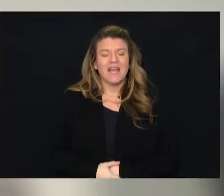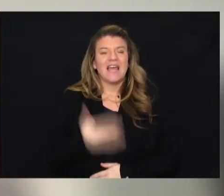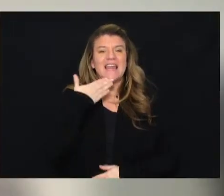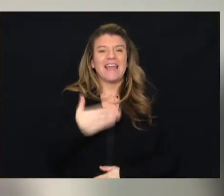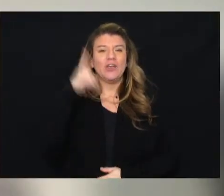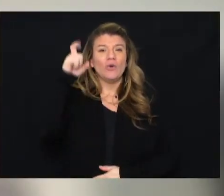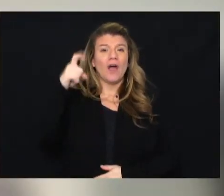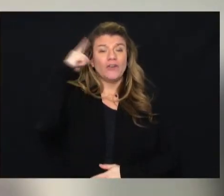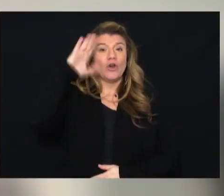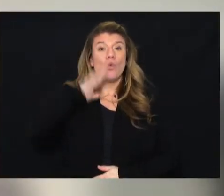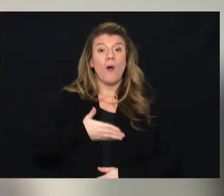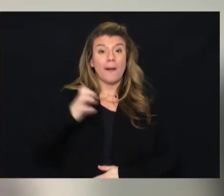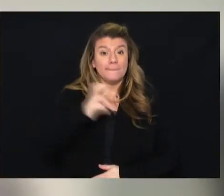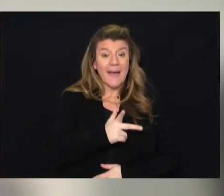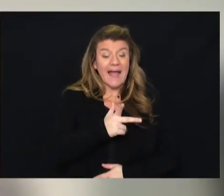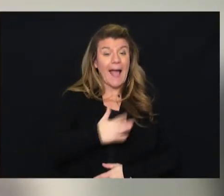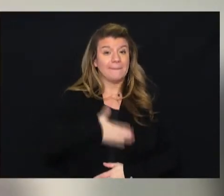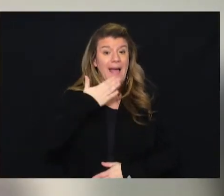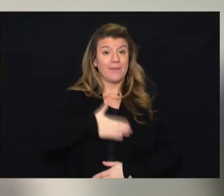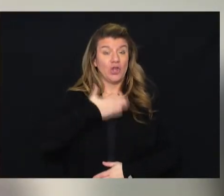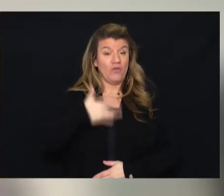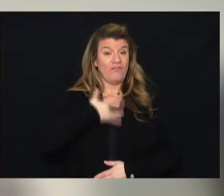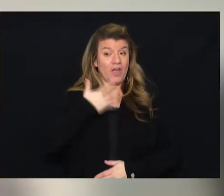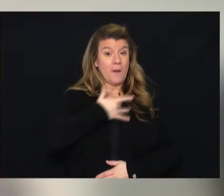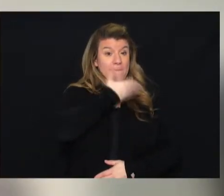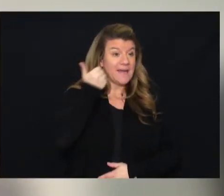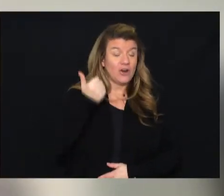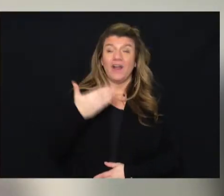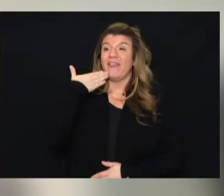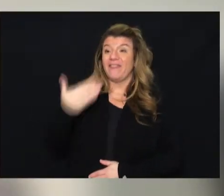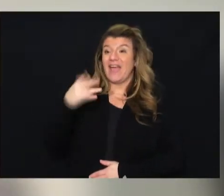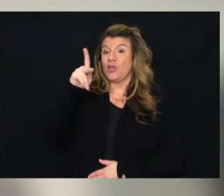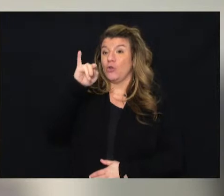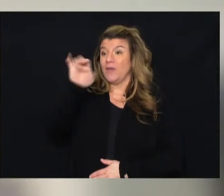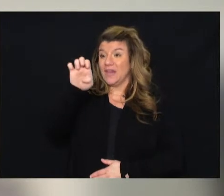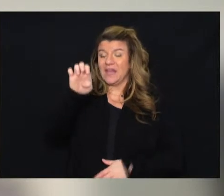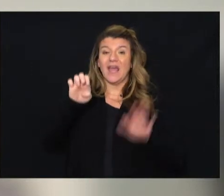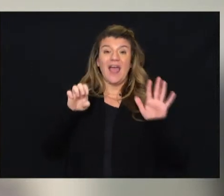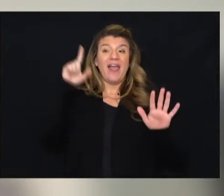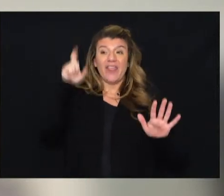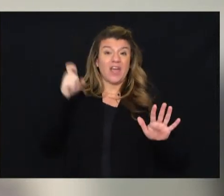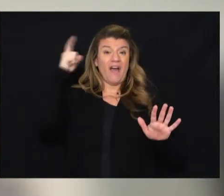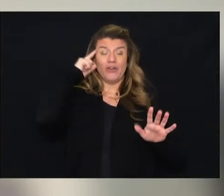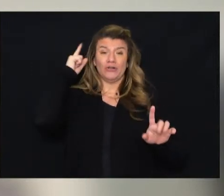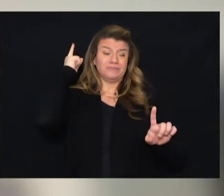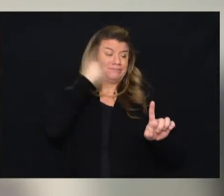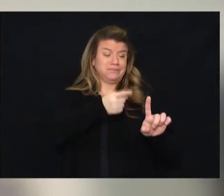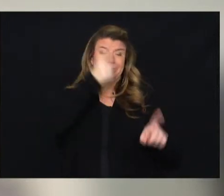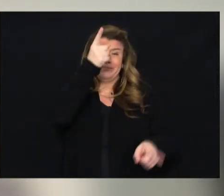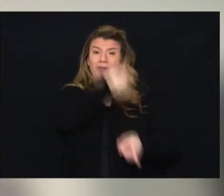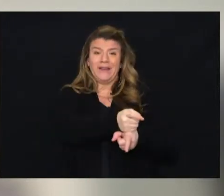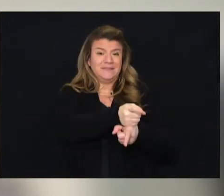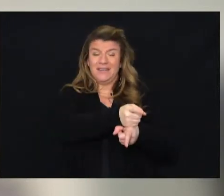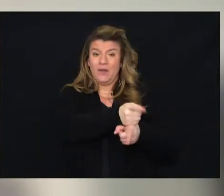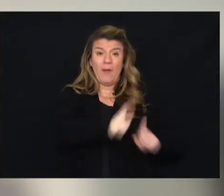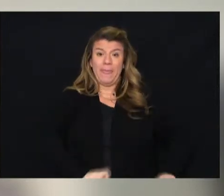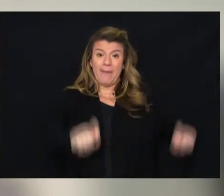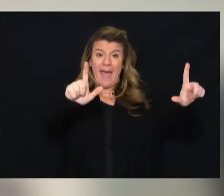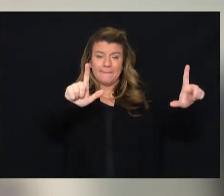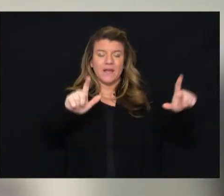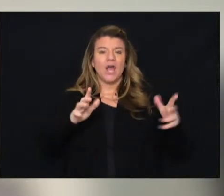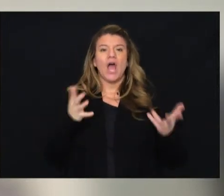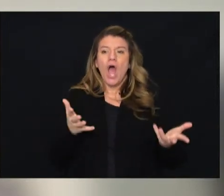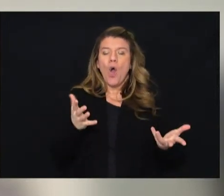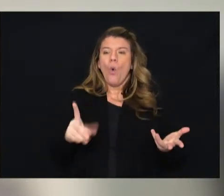Governor. Welcome back. Glad you're feeling better. And thank you, Kenny. And the governor's spot on with regard to the map. We're really trying to